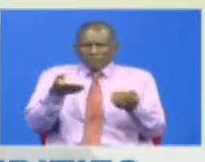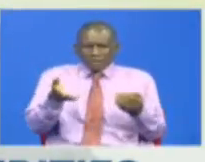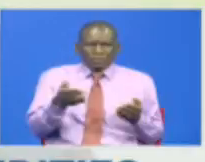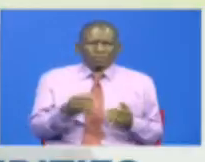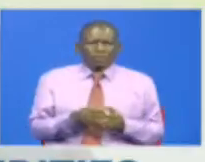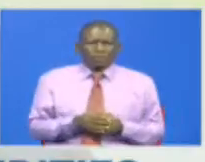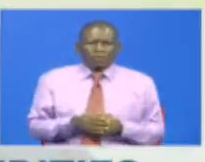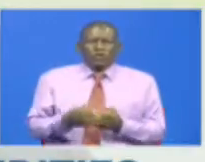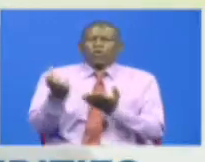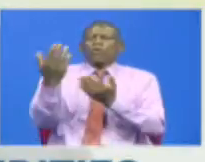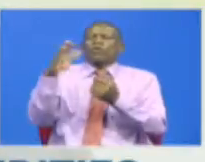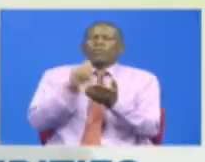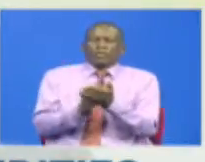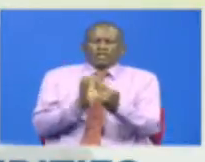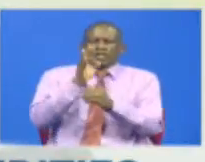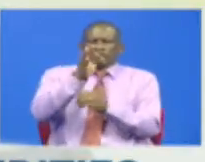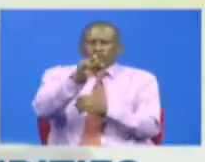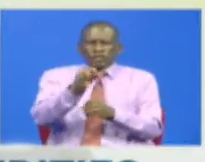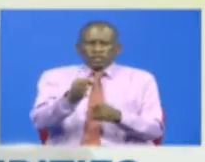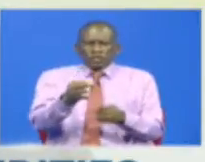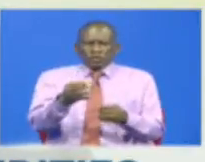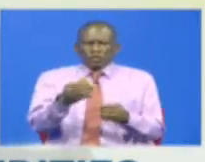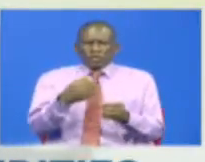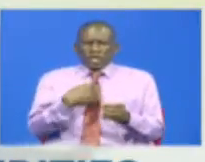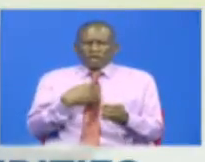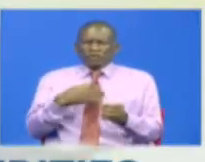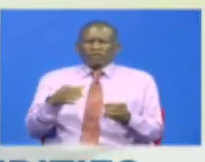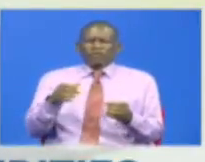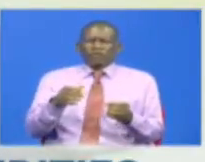We hope that in future there will be scope for